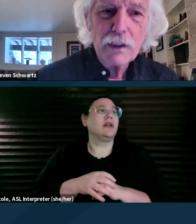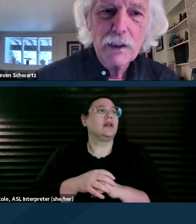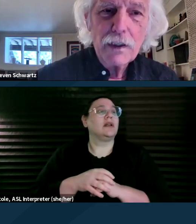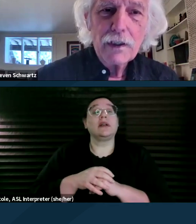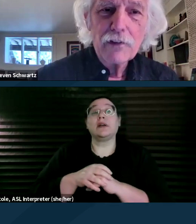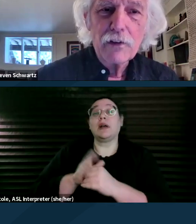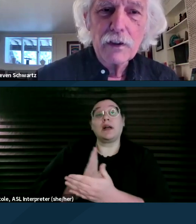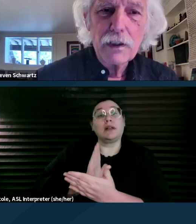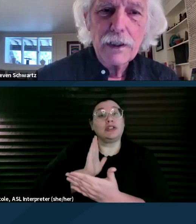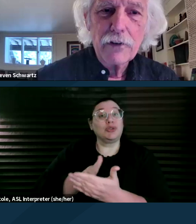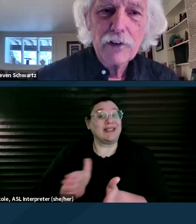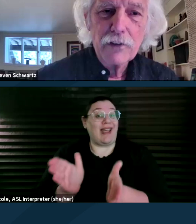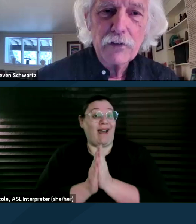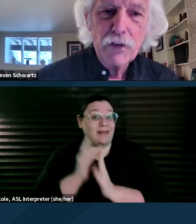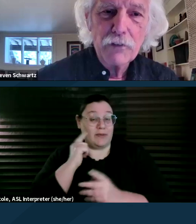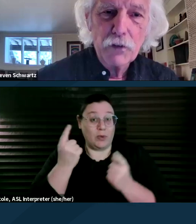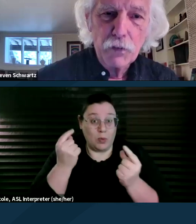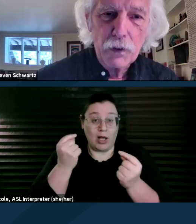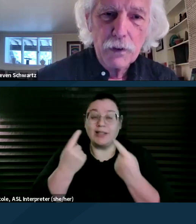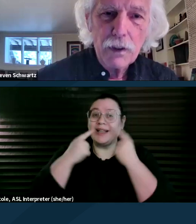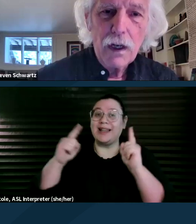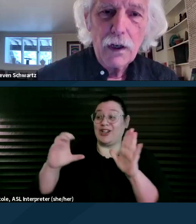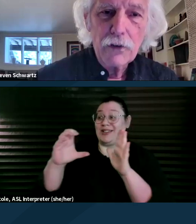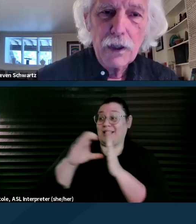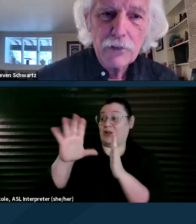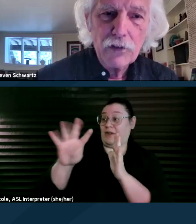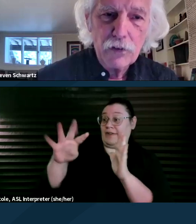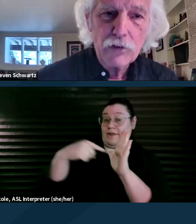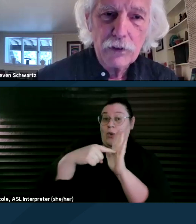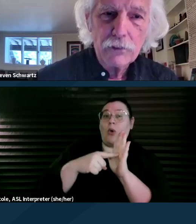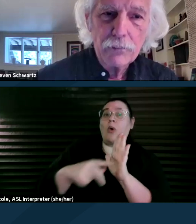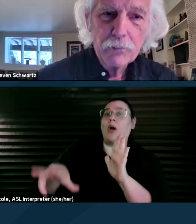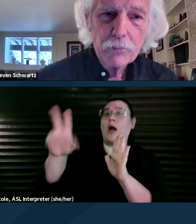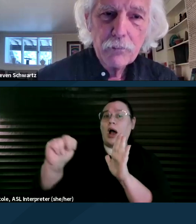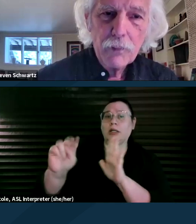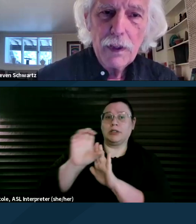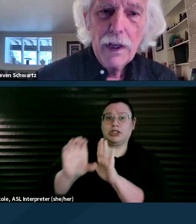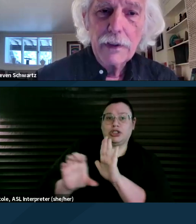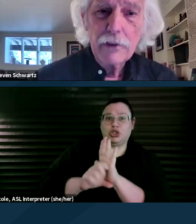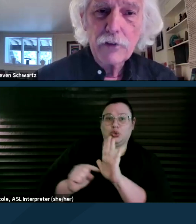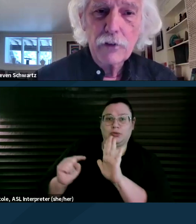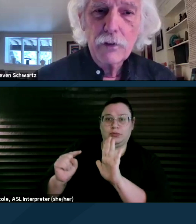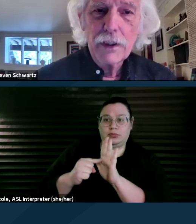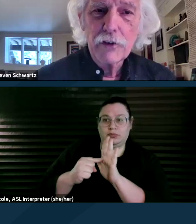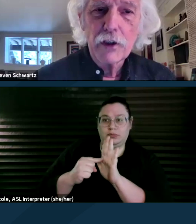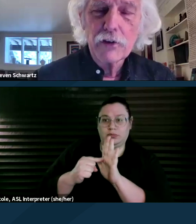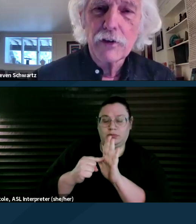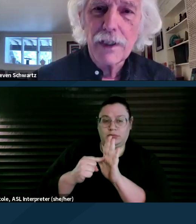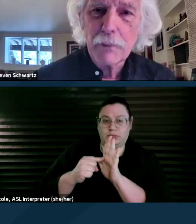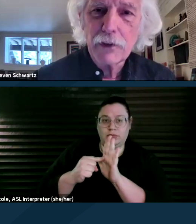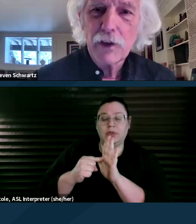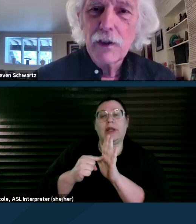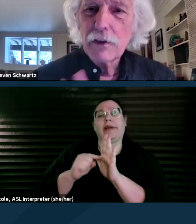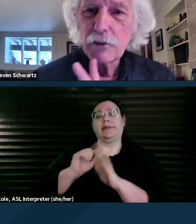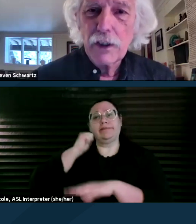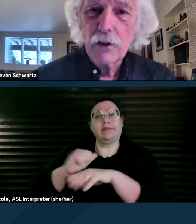lawsuit is seeking is to declare Section 504 unconstitutional and issue an injunction.